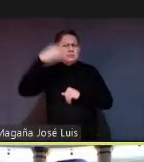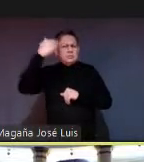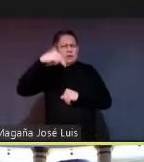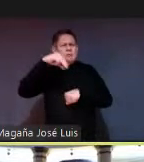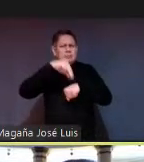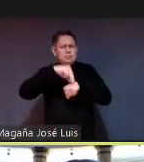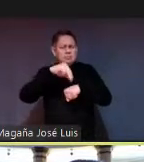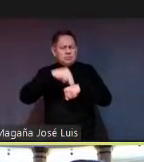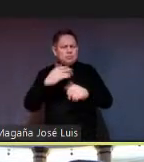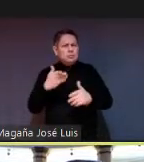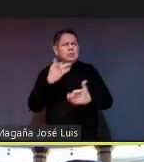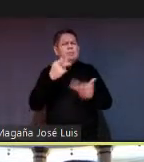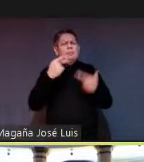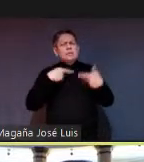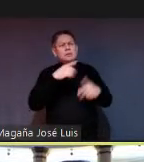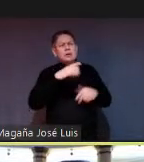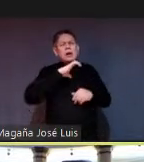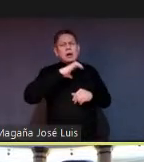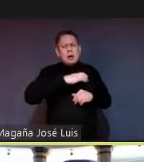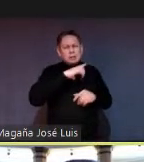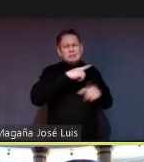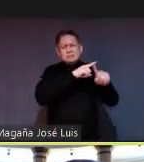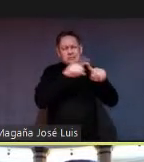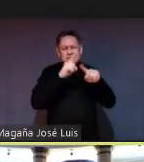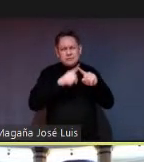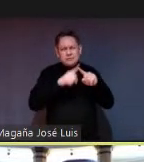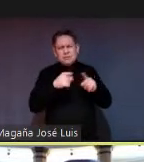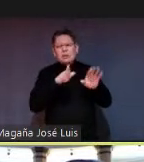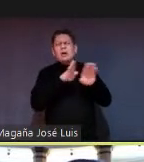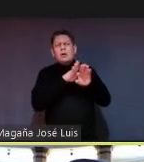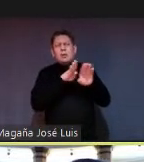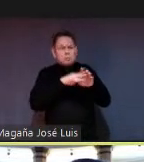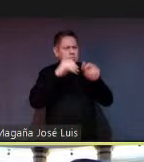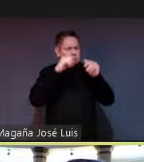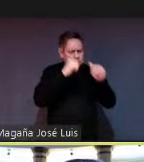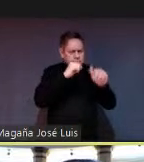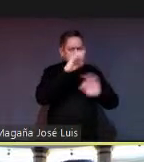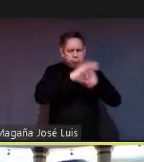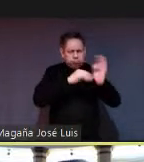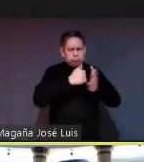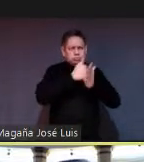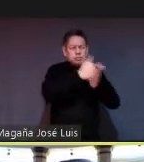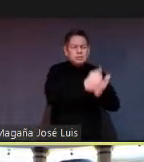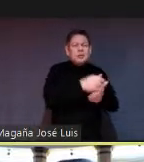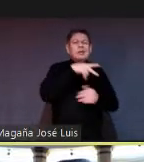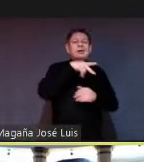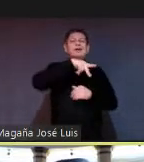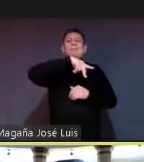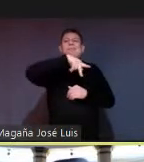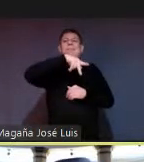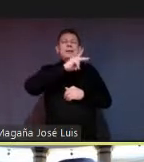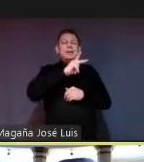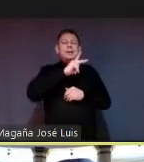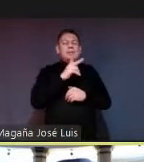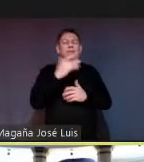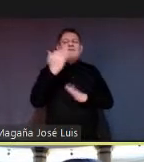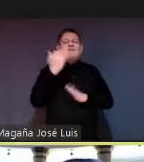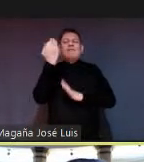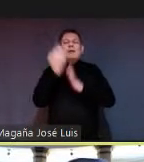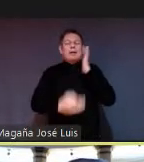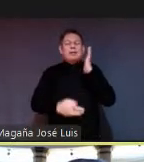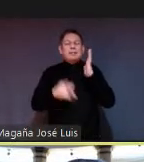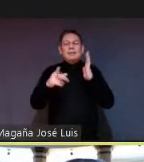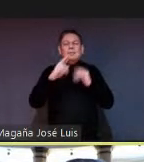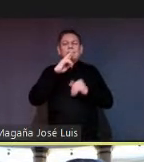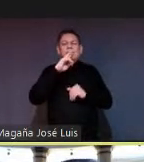very advanced or very specialized diseases, versus training them at the primary healthcare level so that they